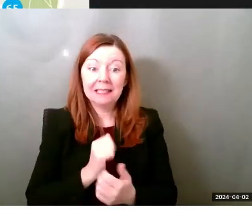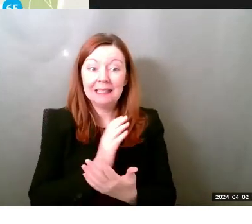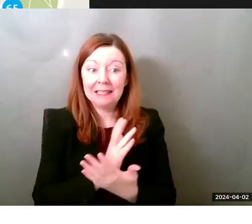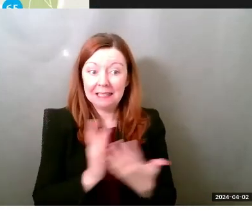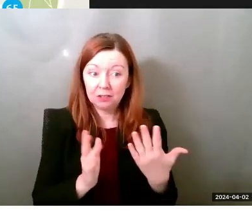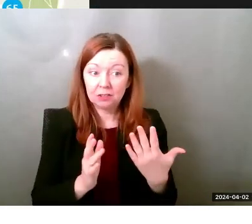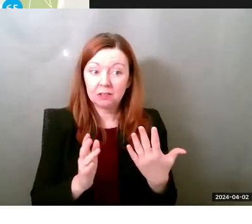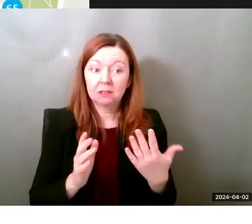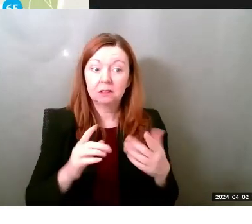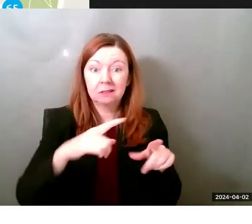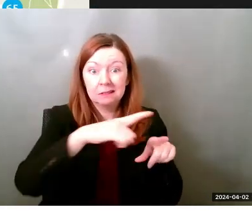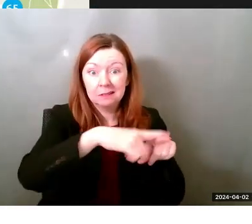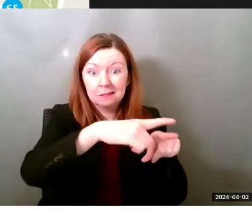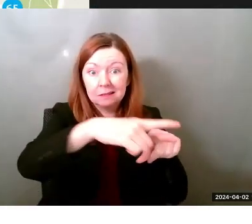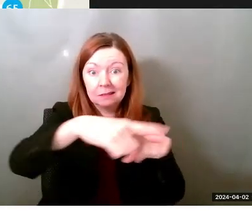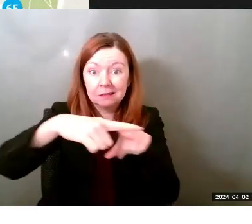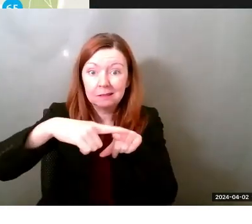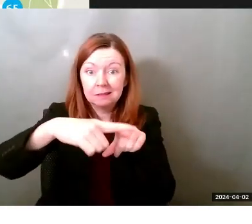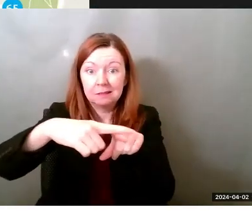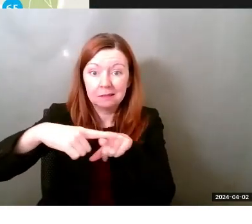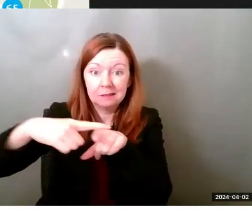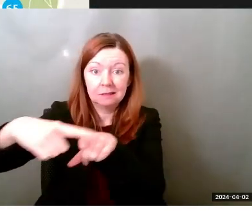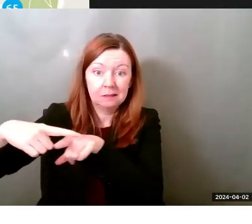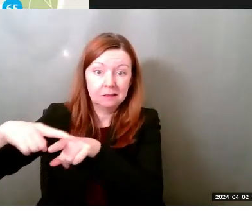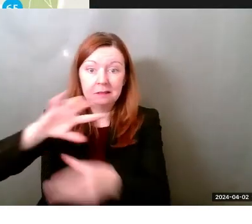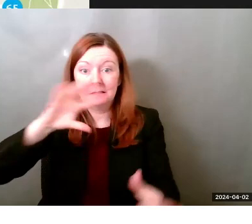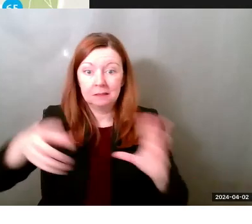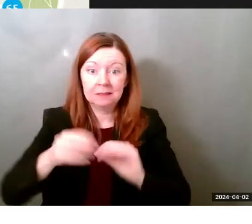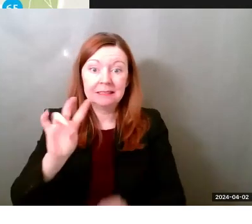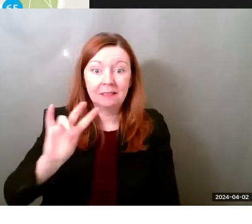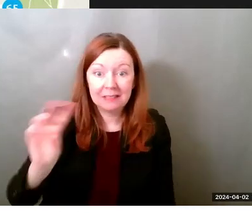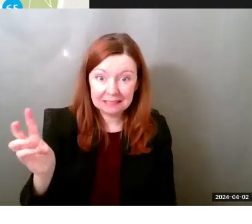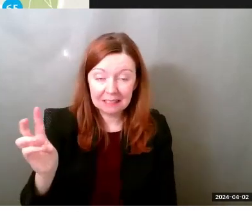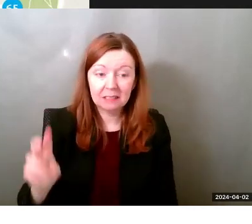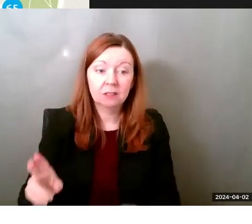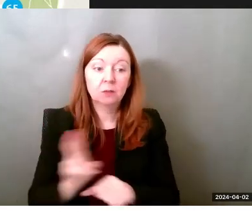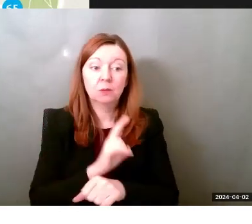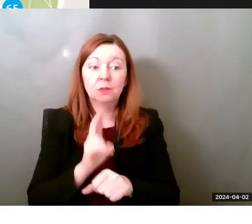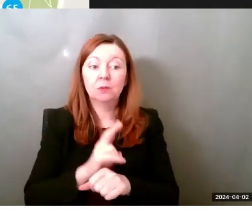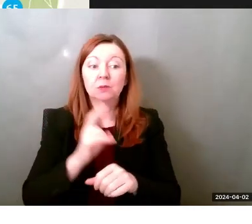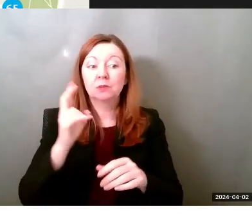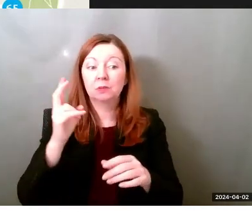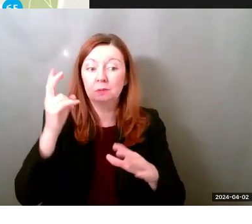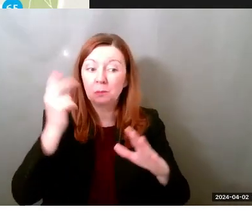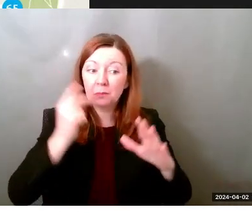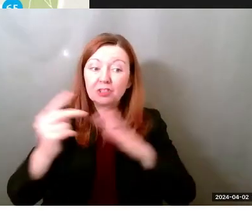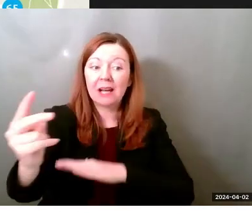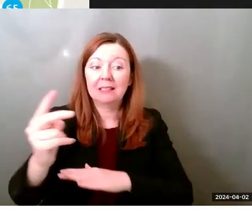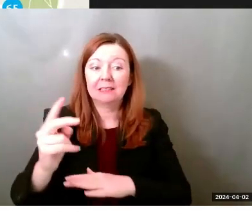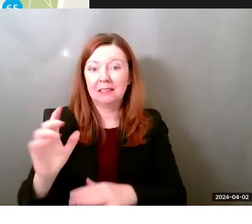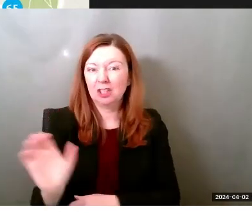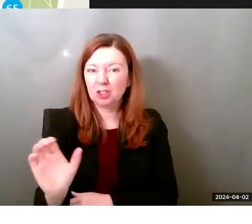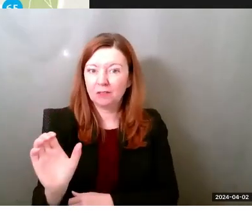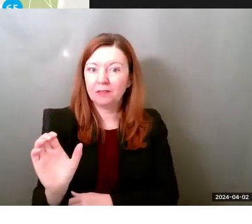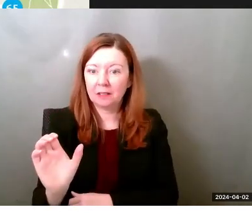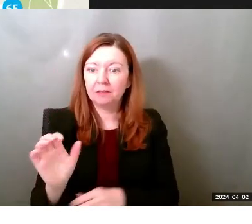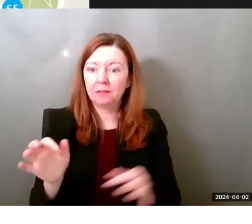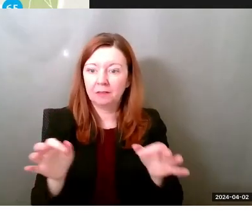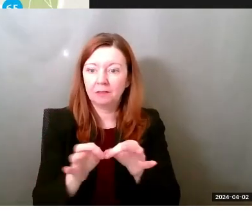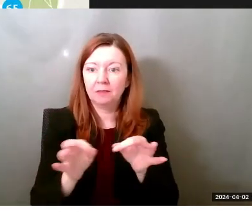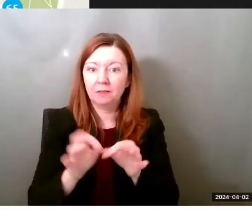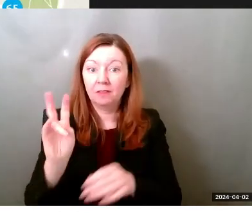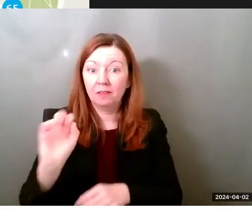76 intersections we're analyzing use those projected conservative future volumes.